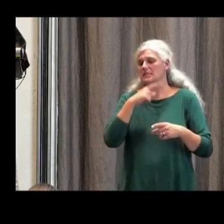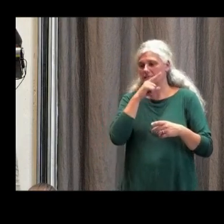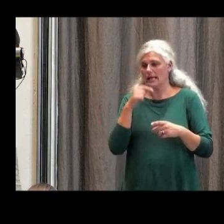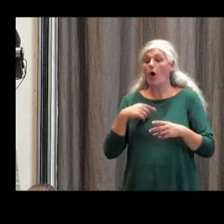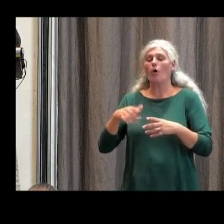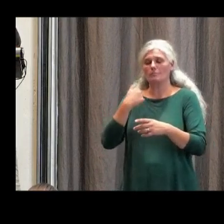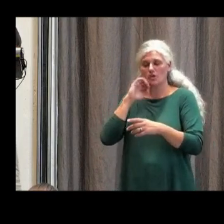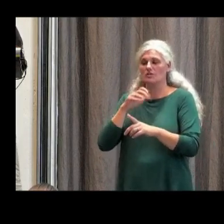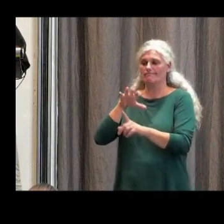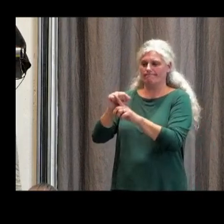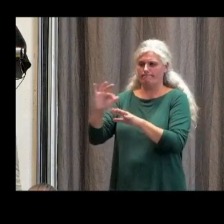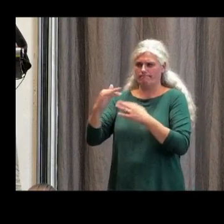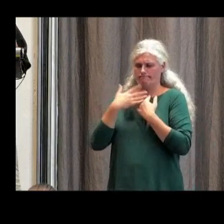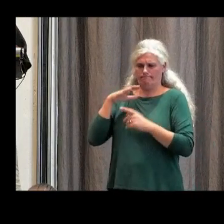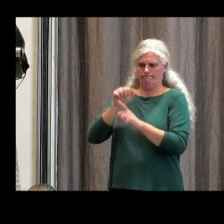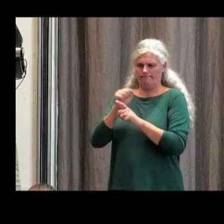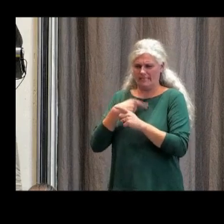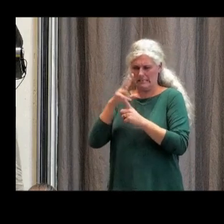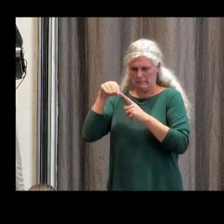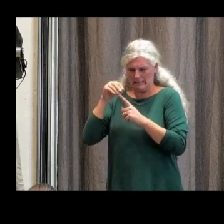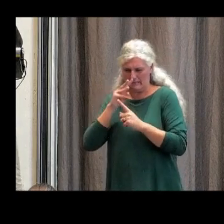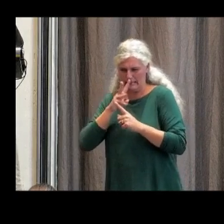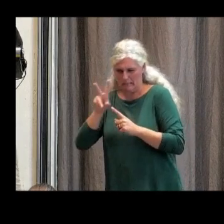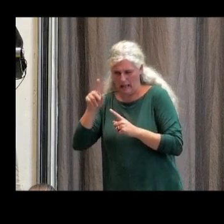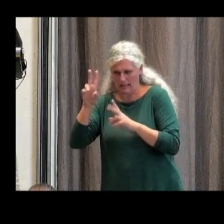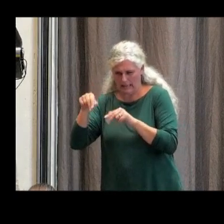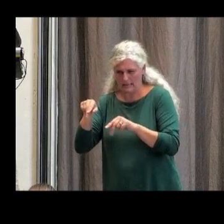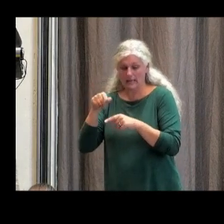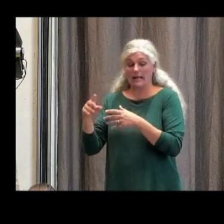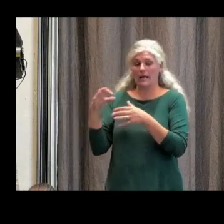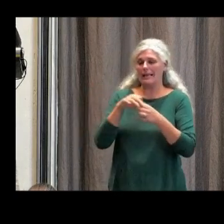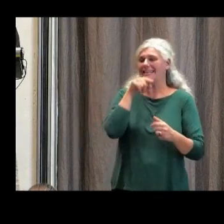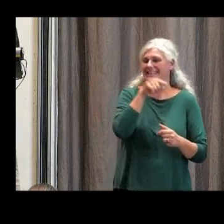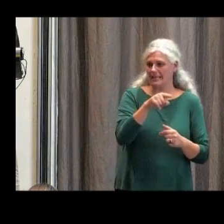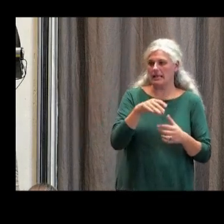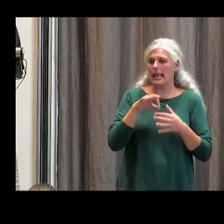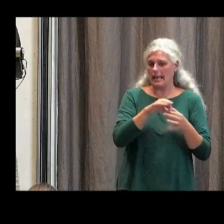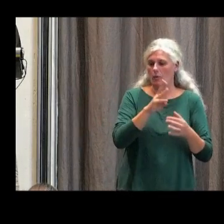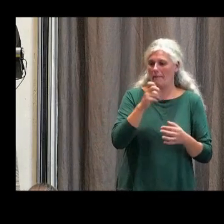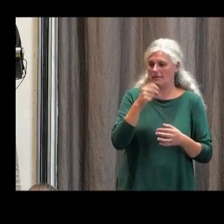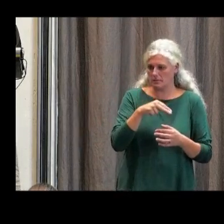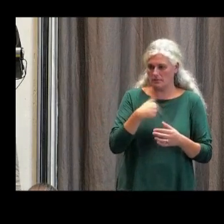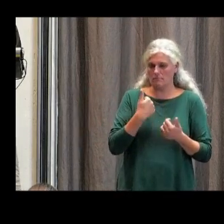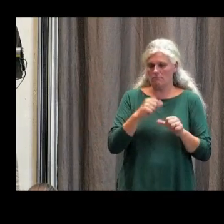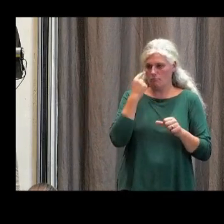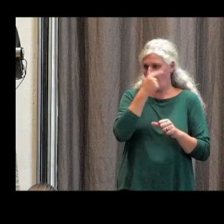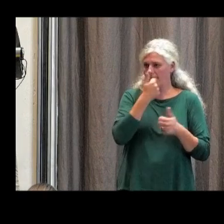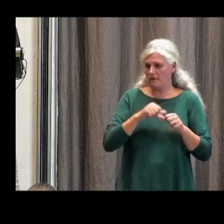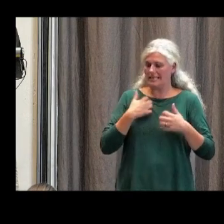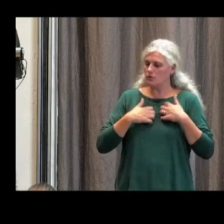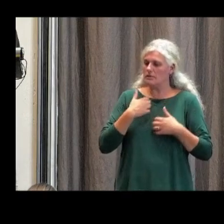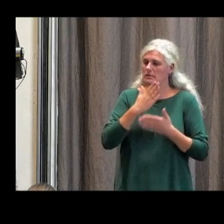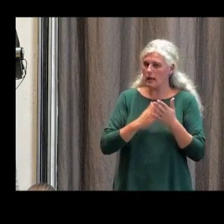to yell when she smelled the smell of that she related to Parkinson's. So it was really interesting that